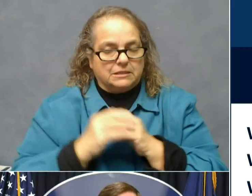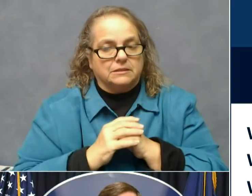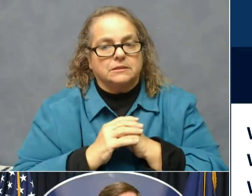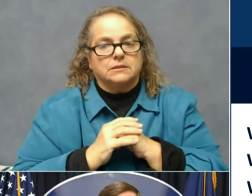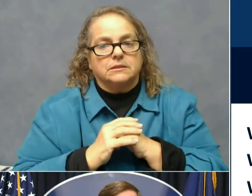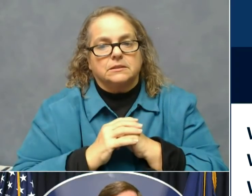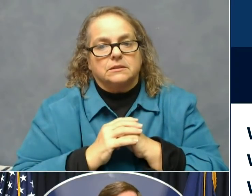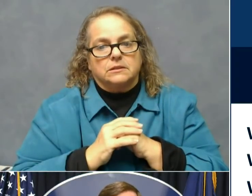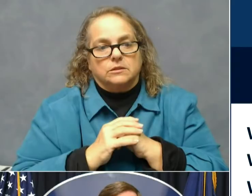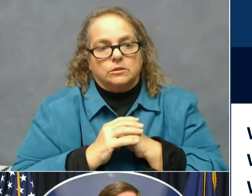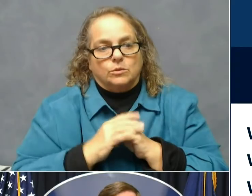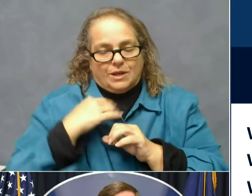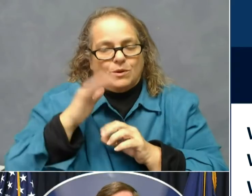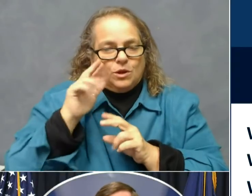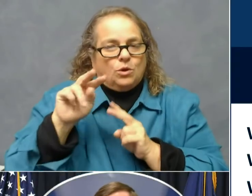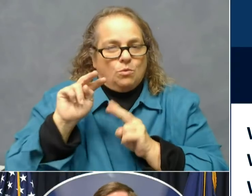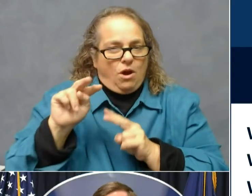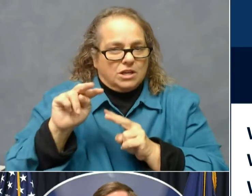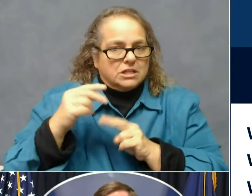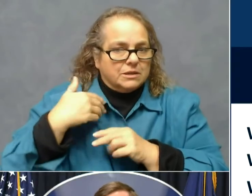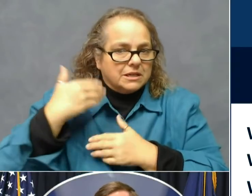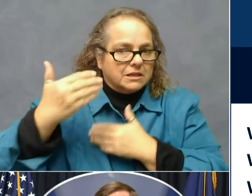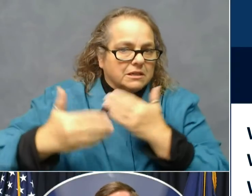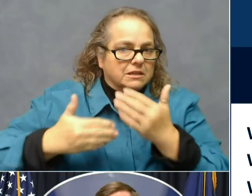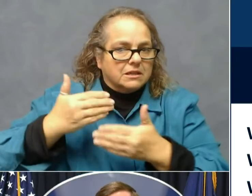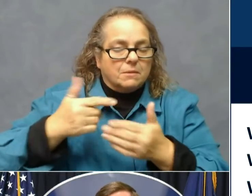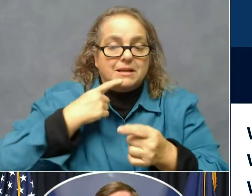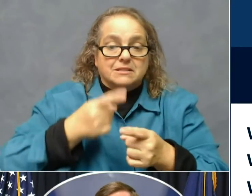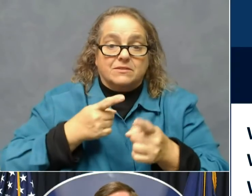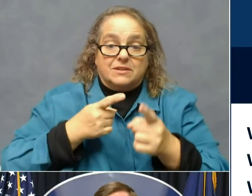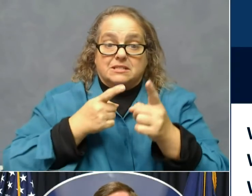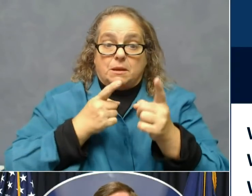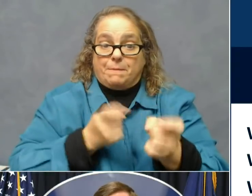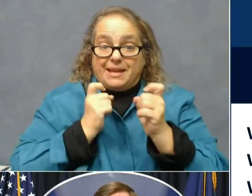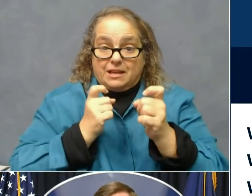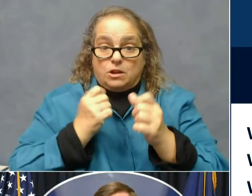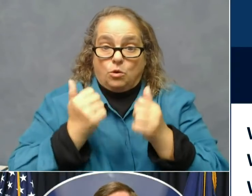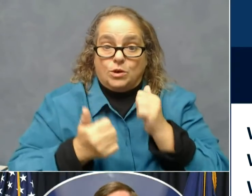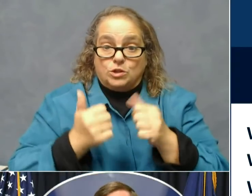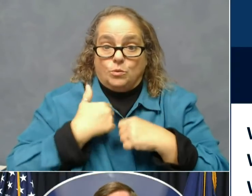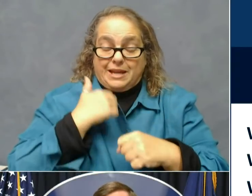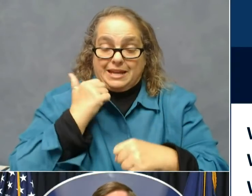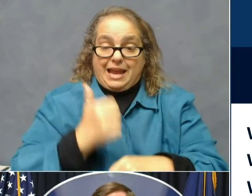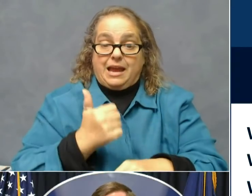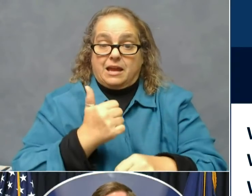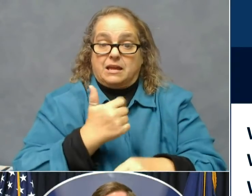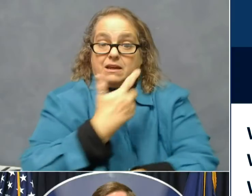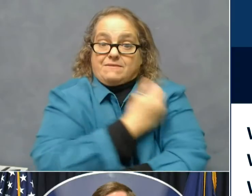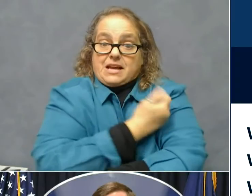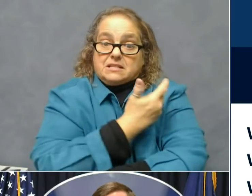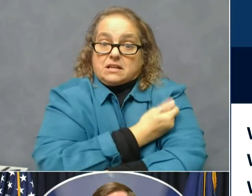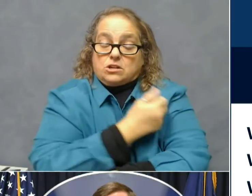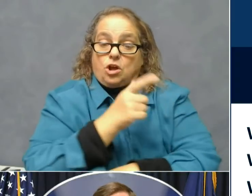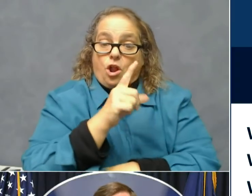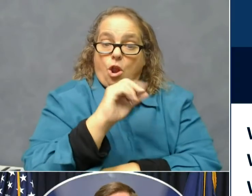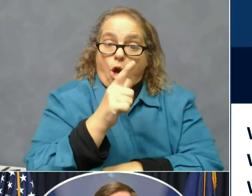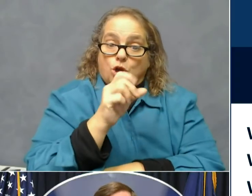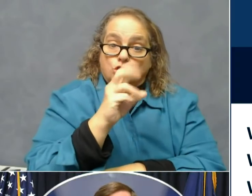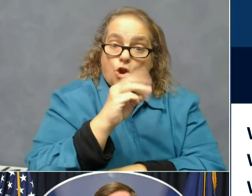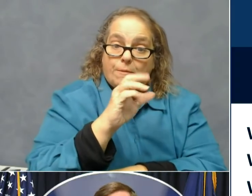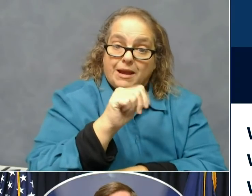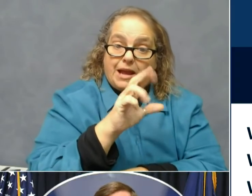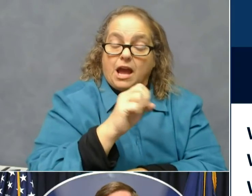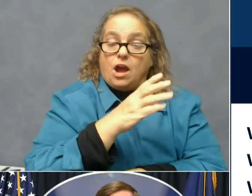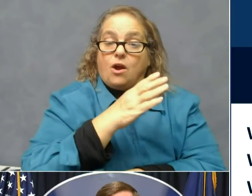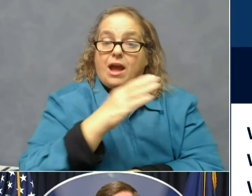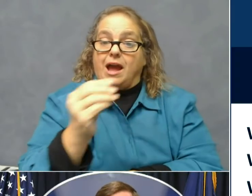watching that as we move forward, because the speed at which we can vaccinate long-term care, the speed at which we can get